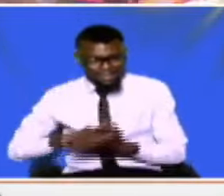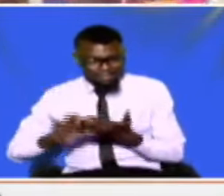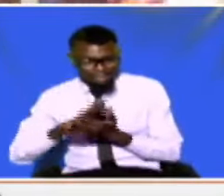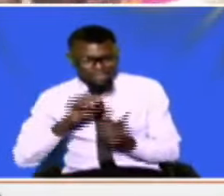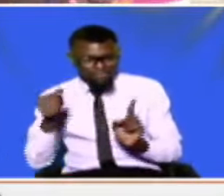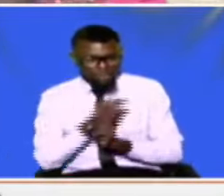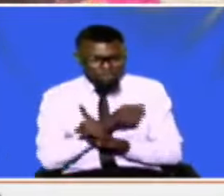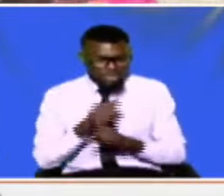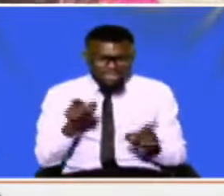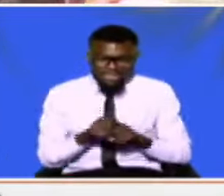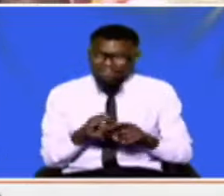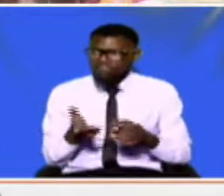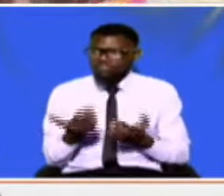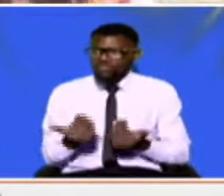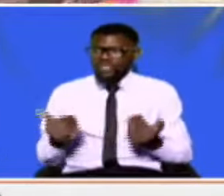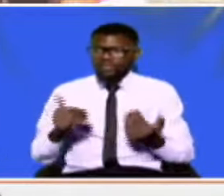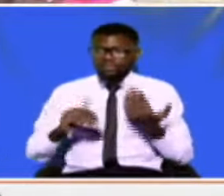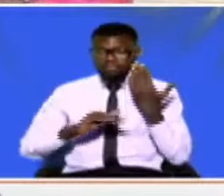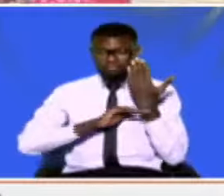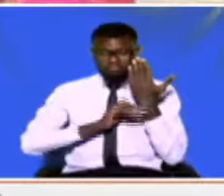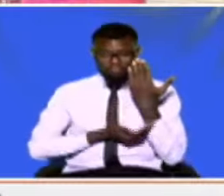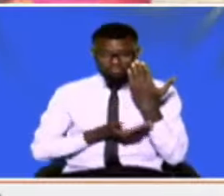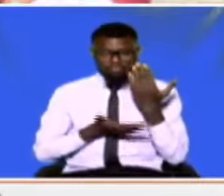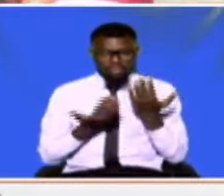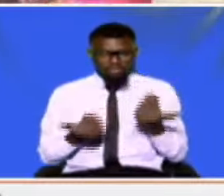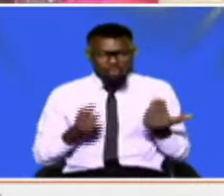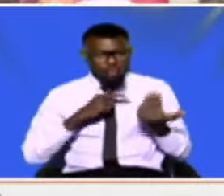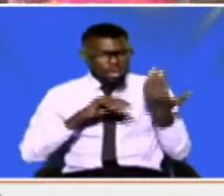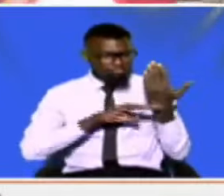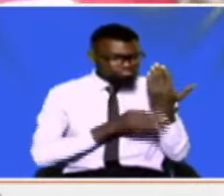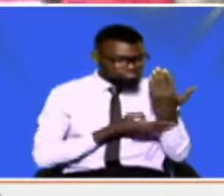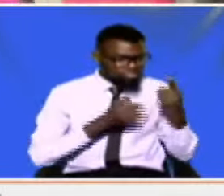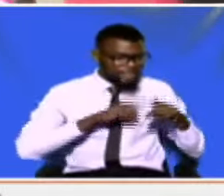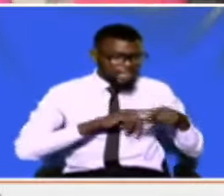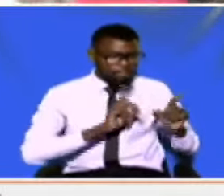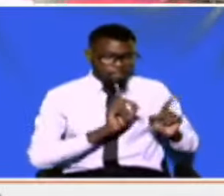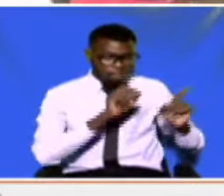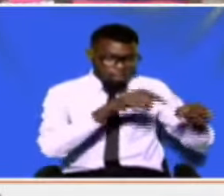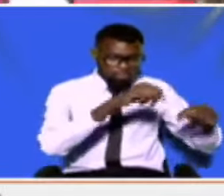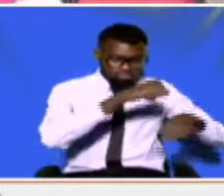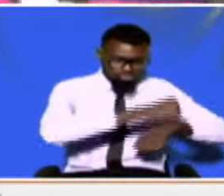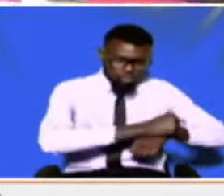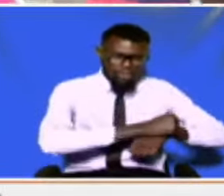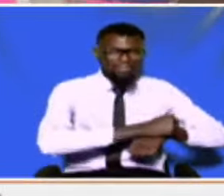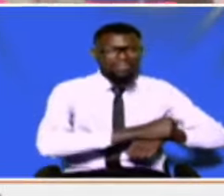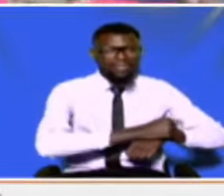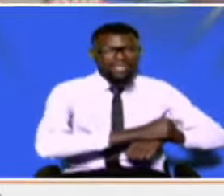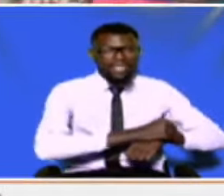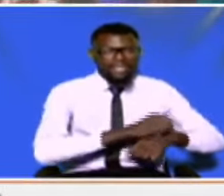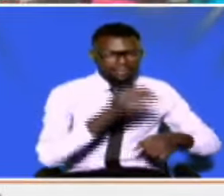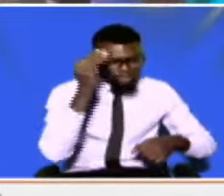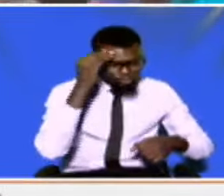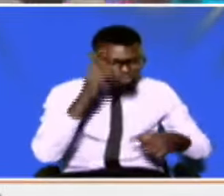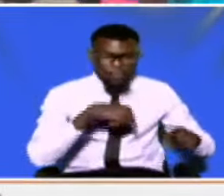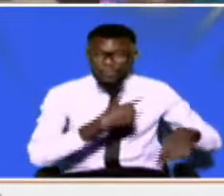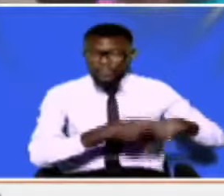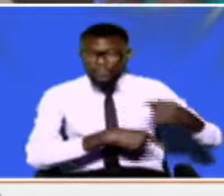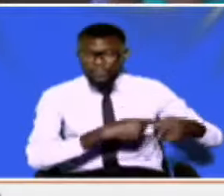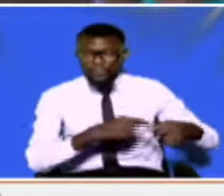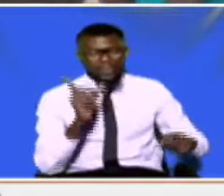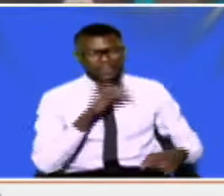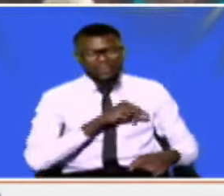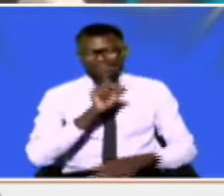teenage pregnancies. He said that children who become pregnant during school need support to complete their education.